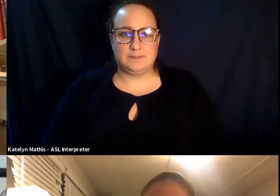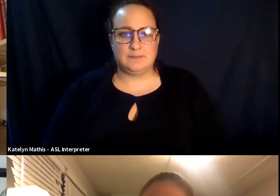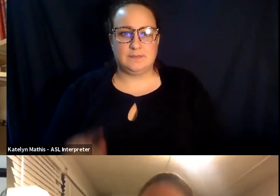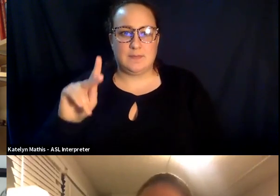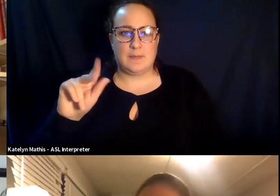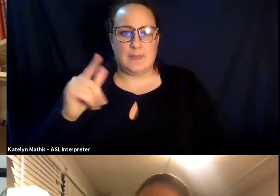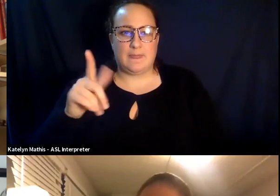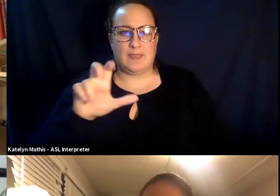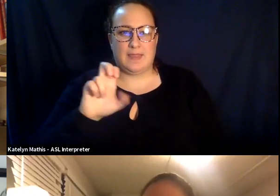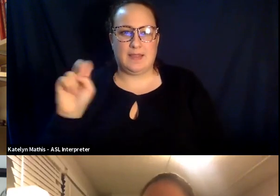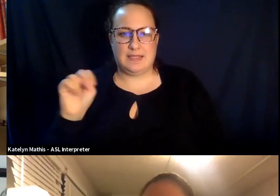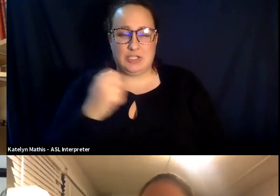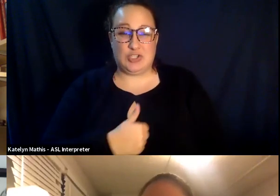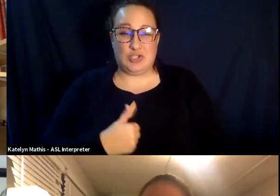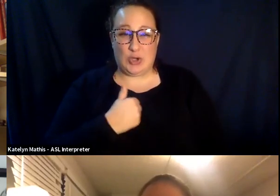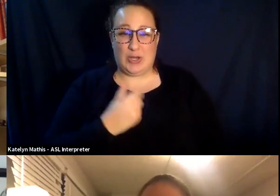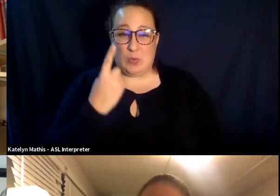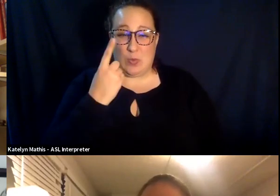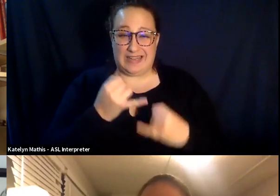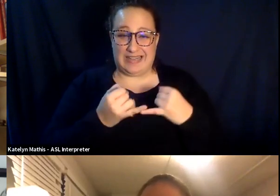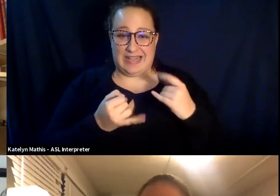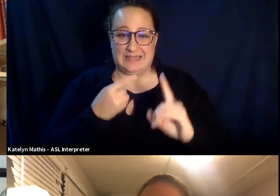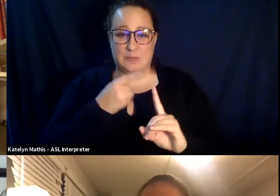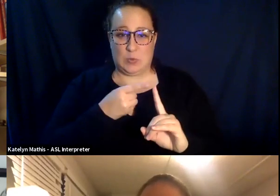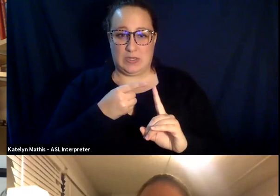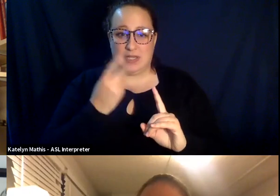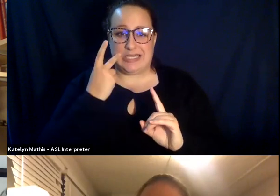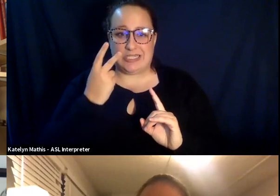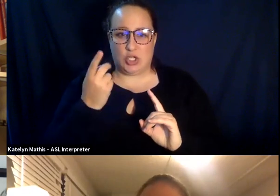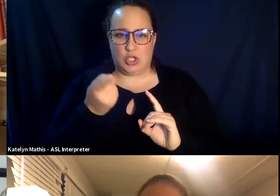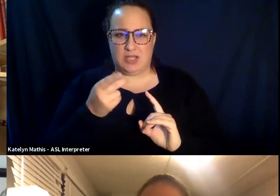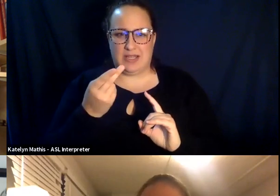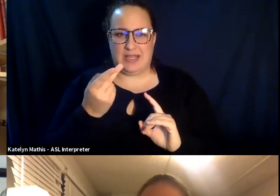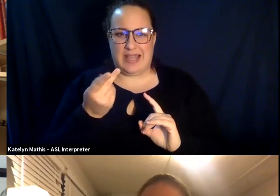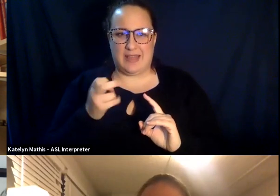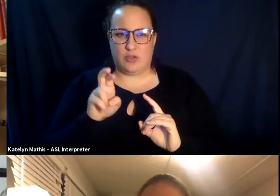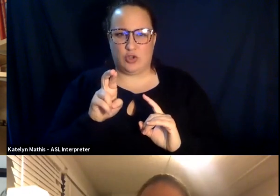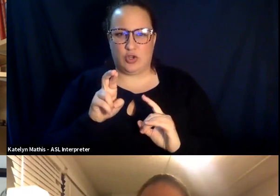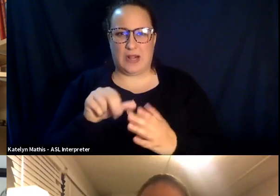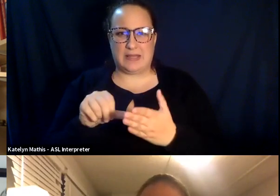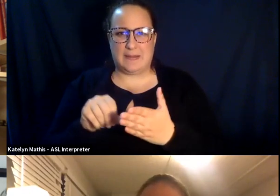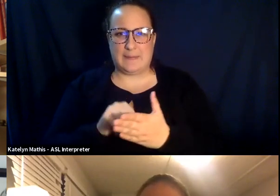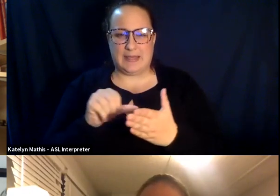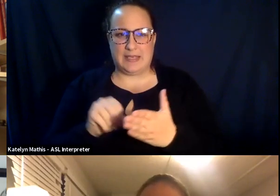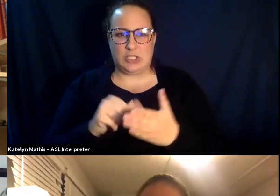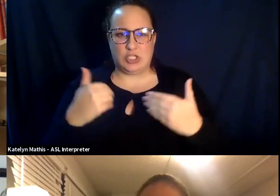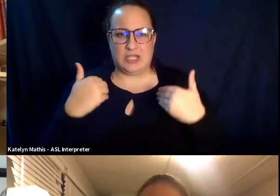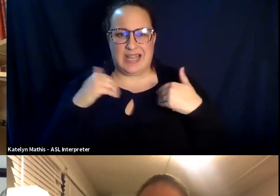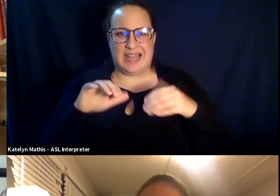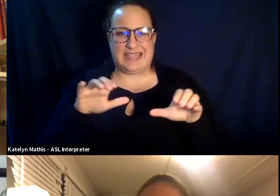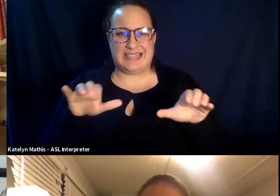Sorry, one last point. I did just see in here, Heather, on the page that have the active links